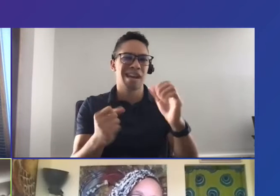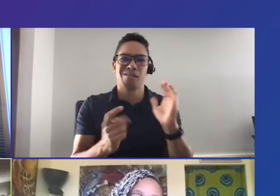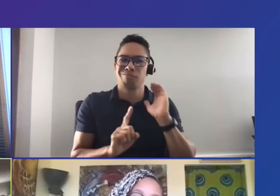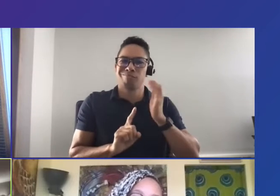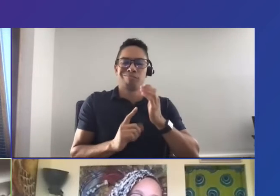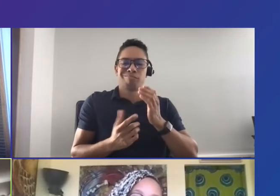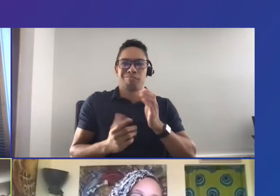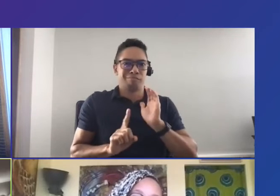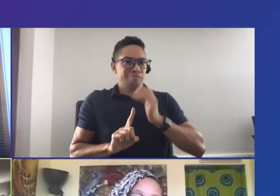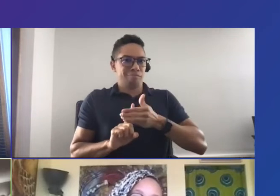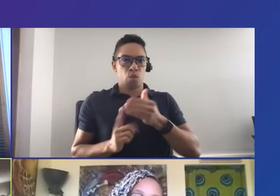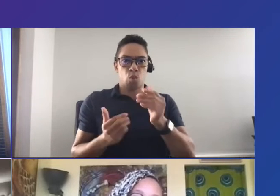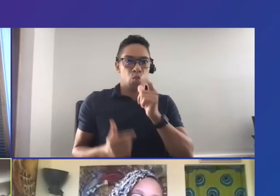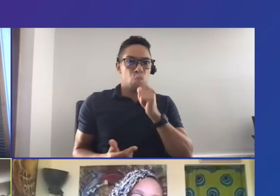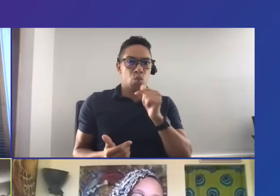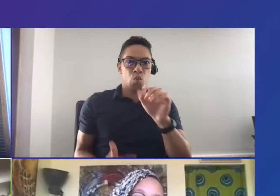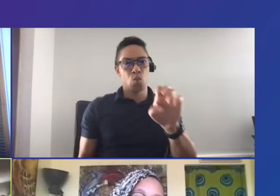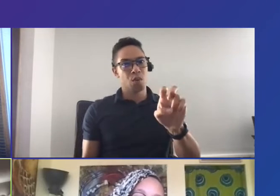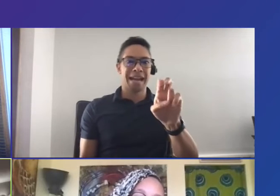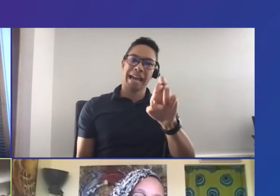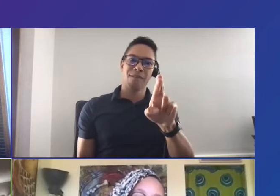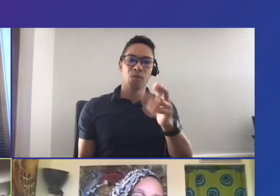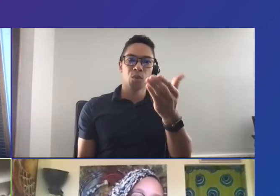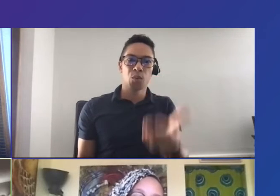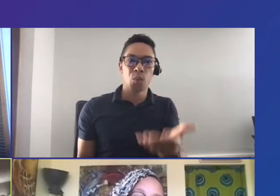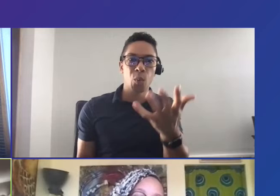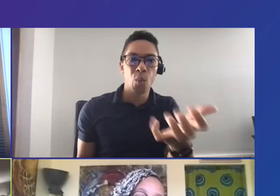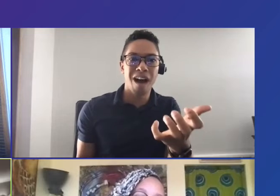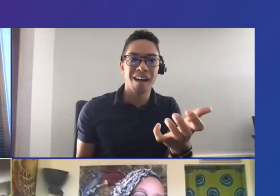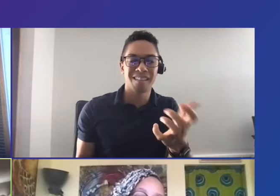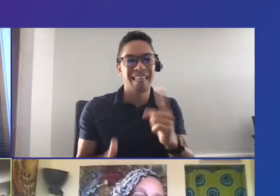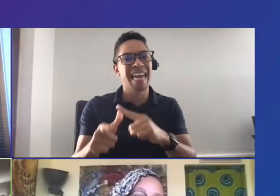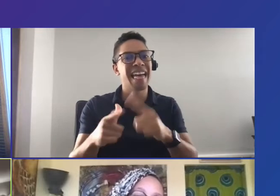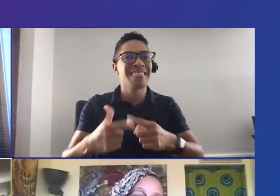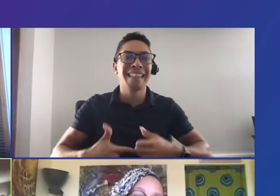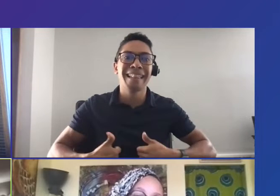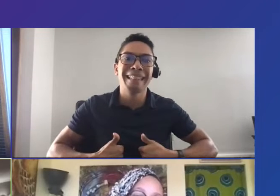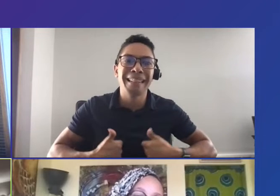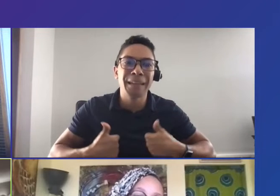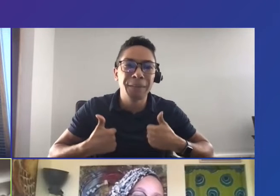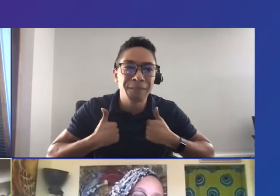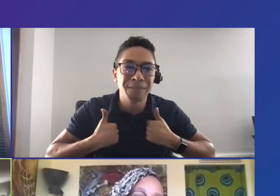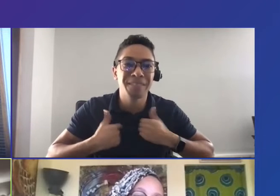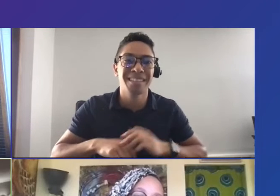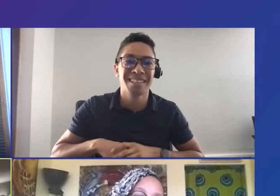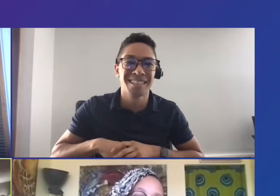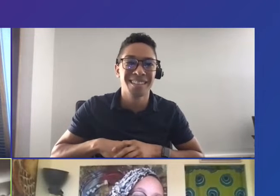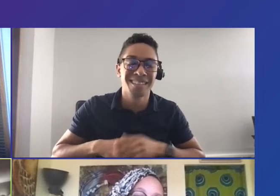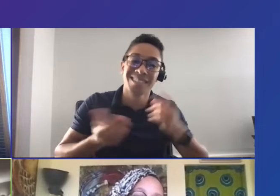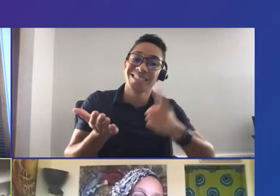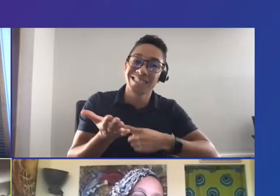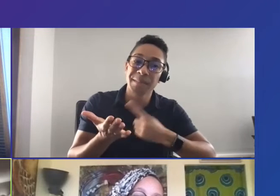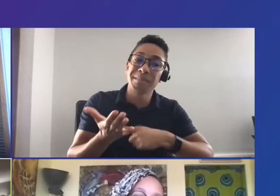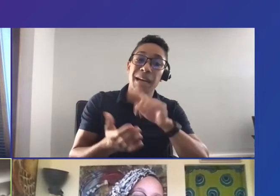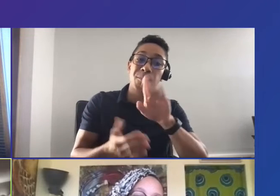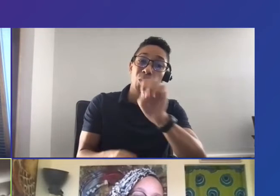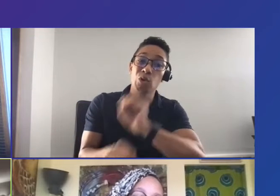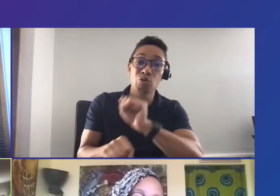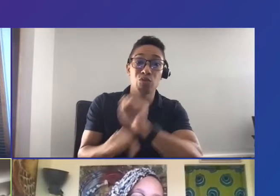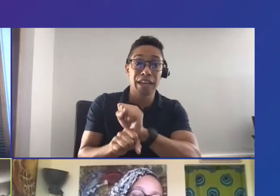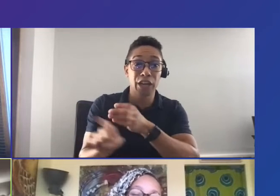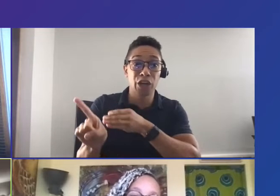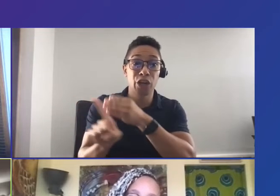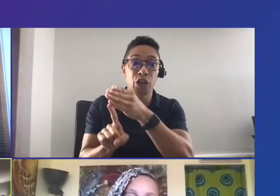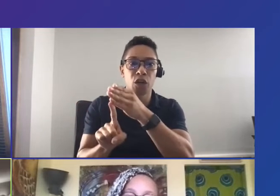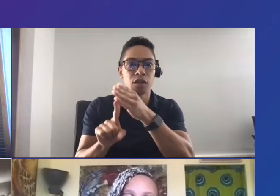and like find those different things to live off of, because you know, I feel like sometimes your career takes over everything and it